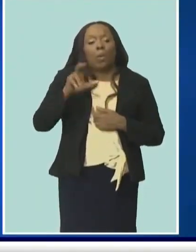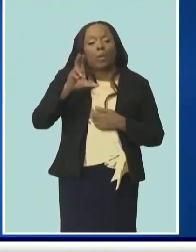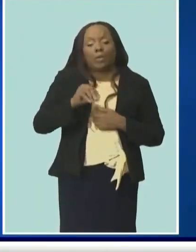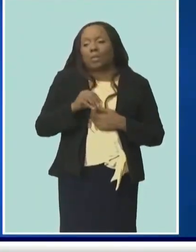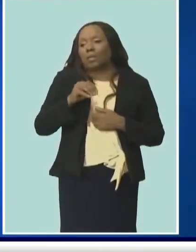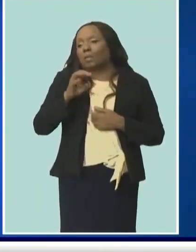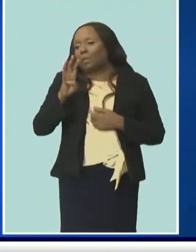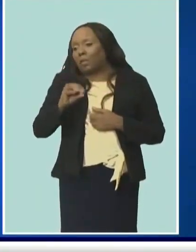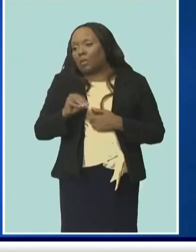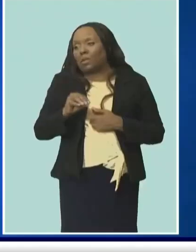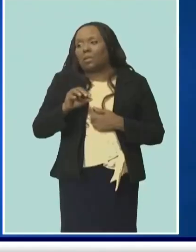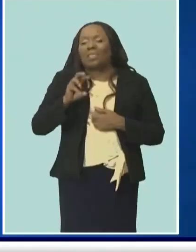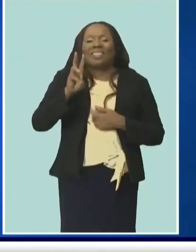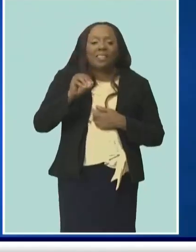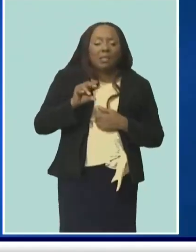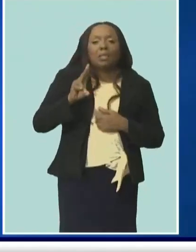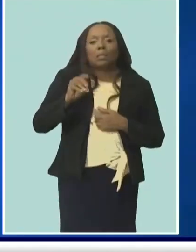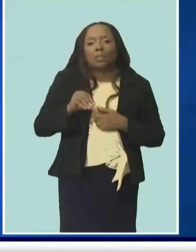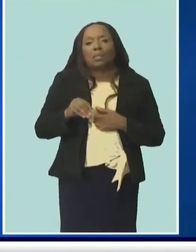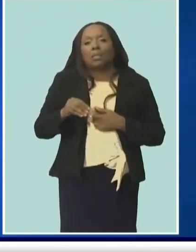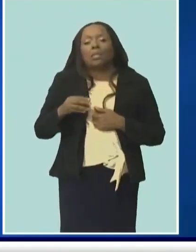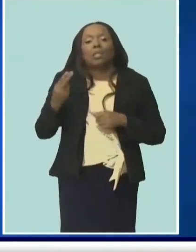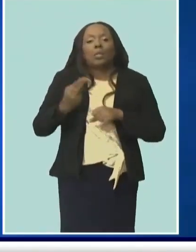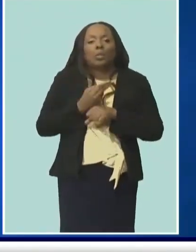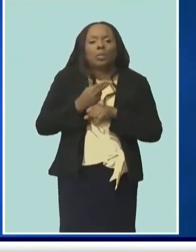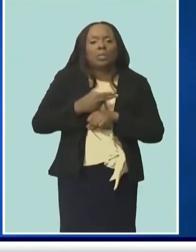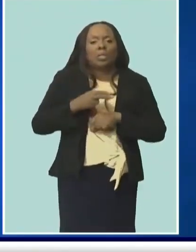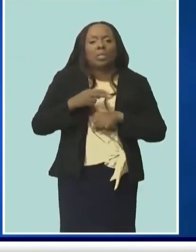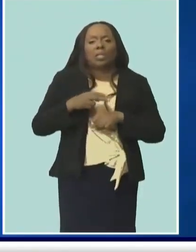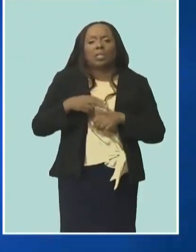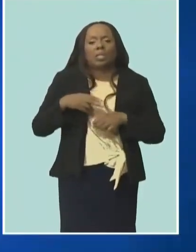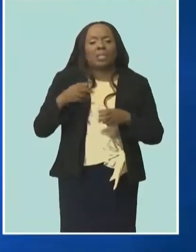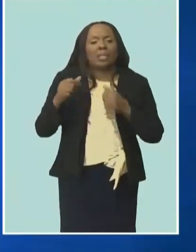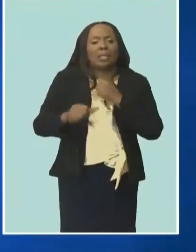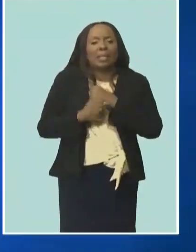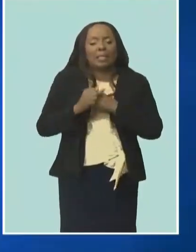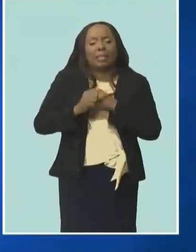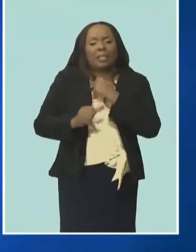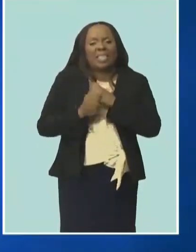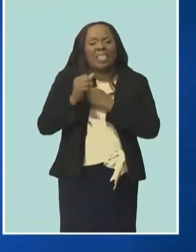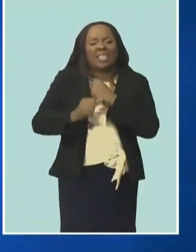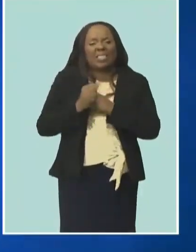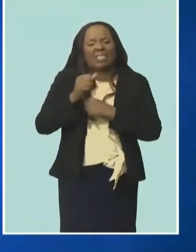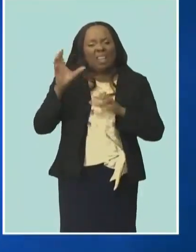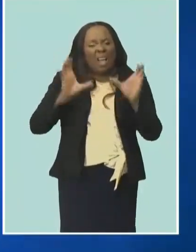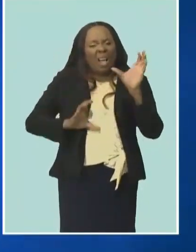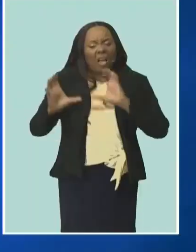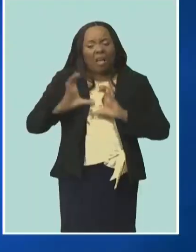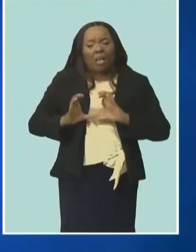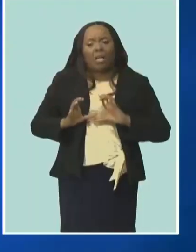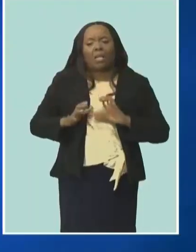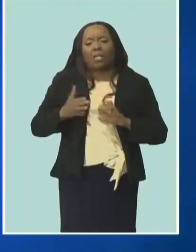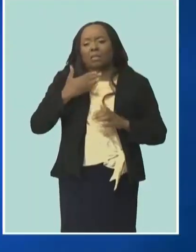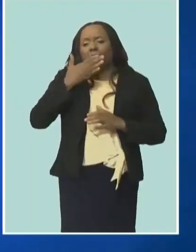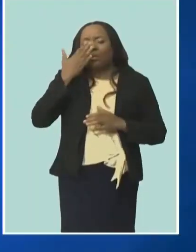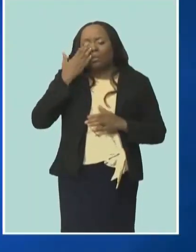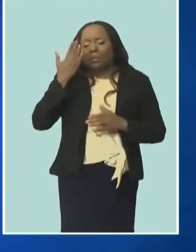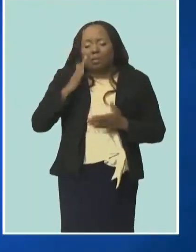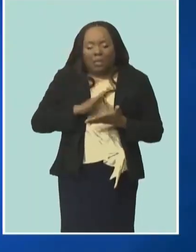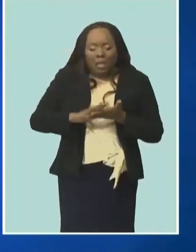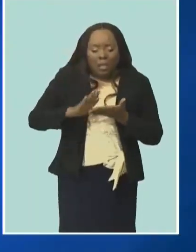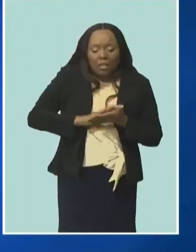using toxic chemicals. You're breathing it in. Over time, all those chemicals will build up in your system, in your